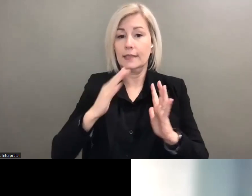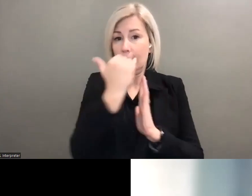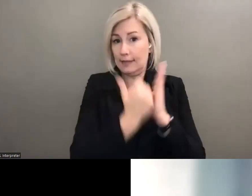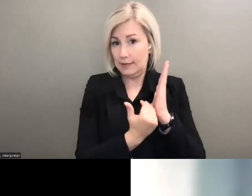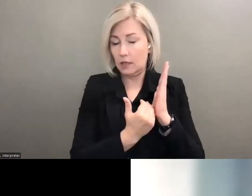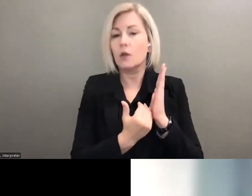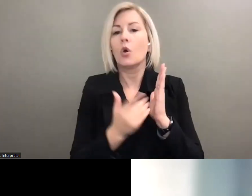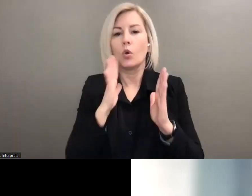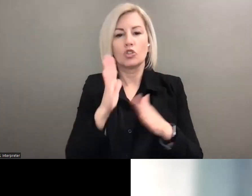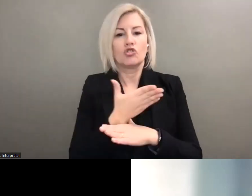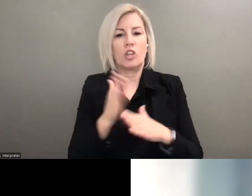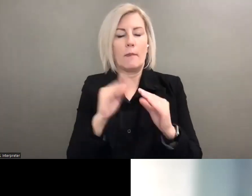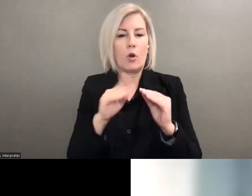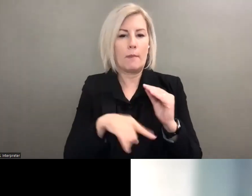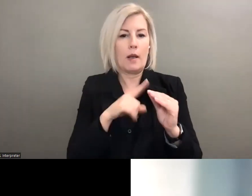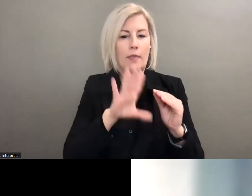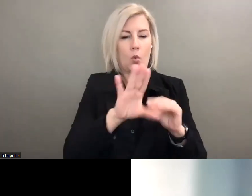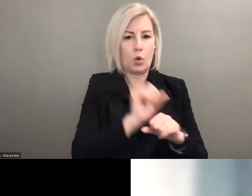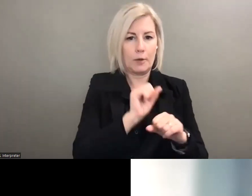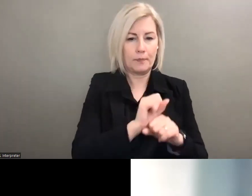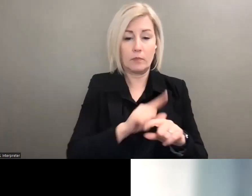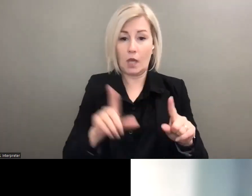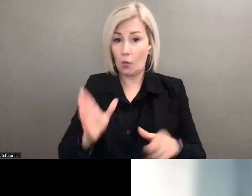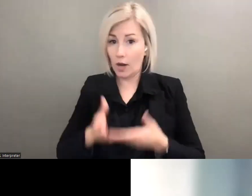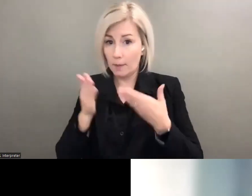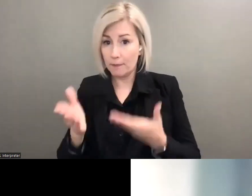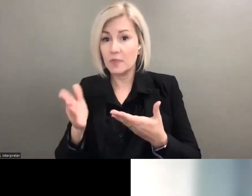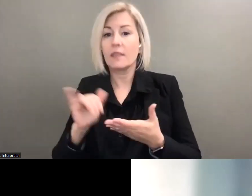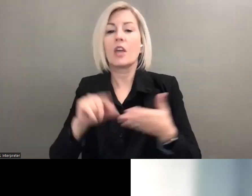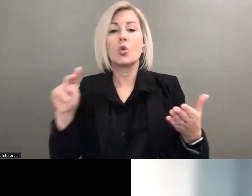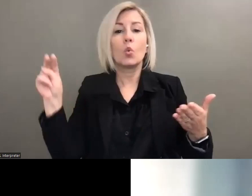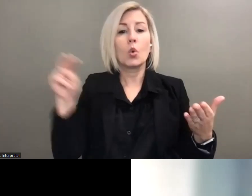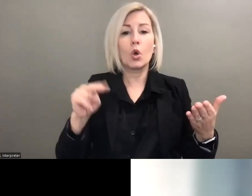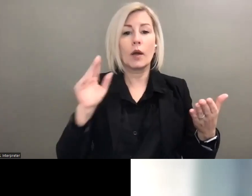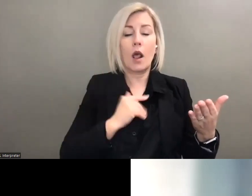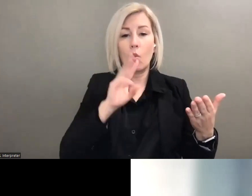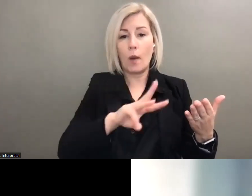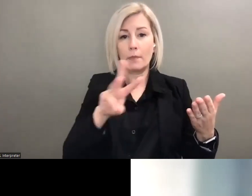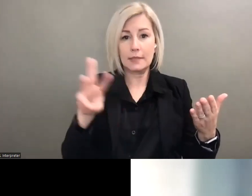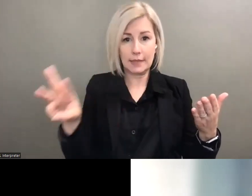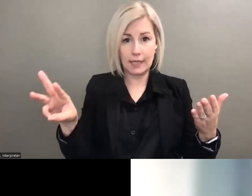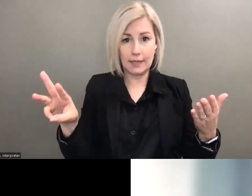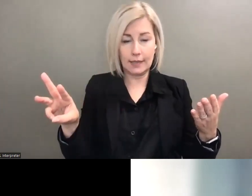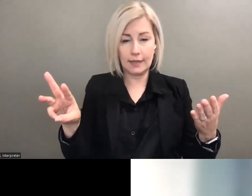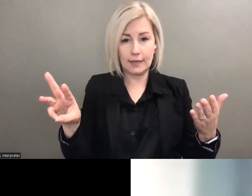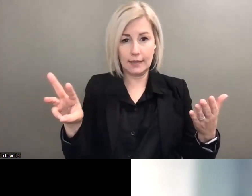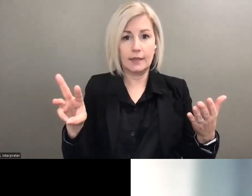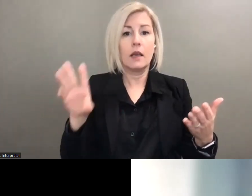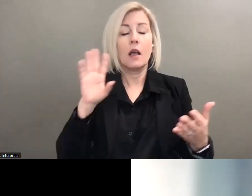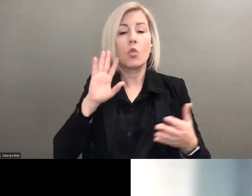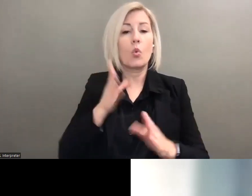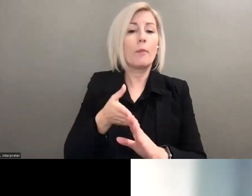sharing more about their work. What I'd recommend, though, is that you take a look at our website and look through past grantees